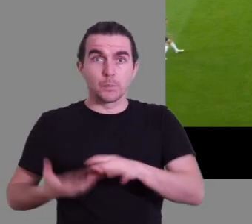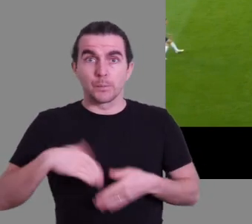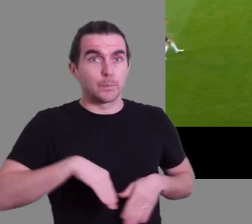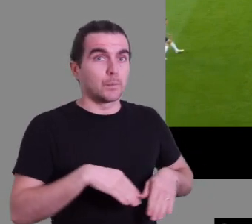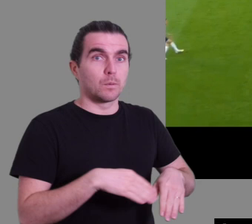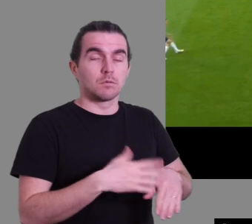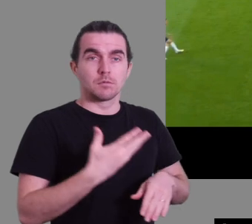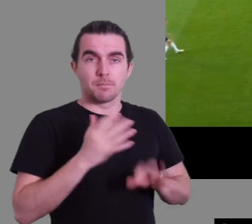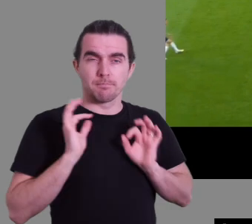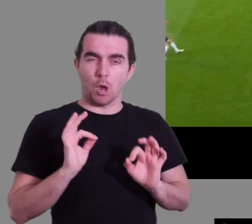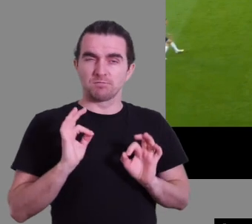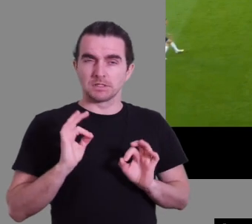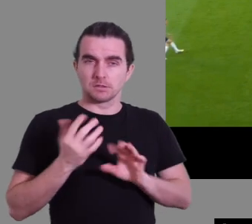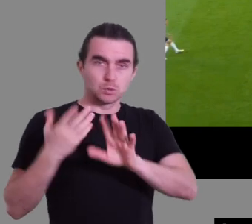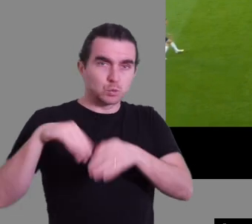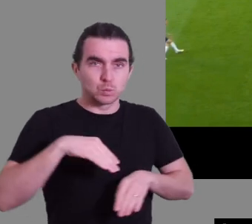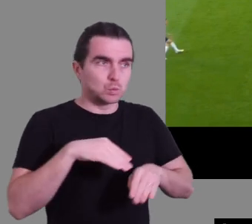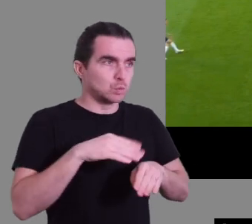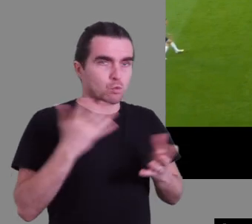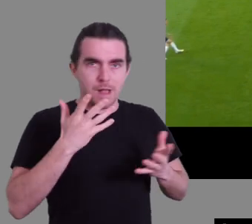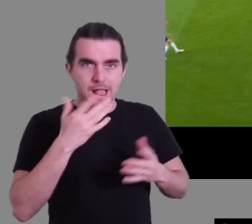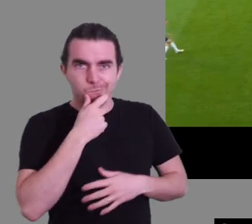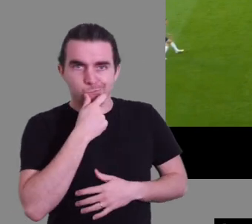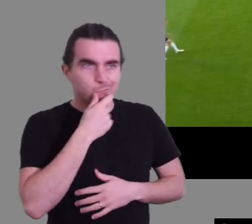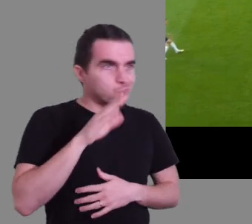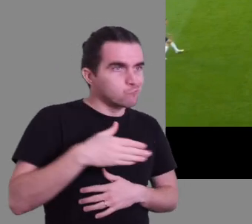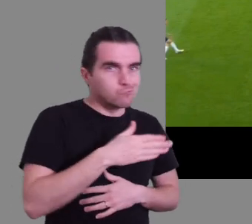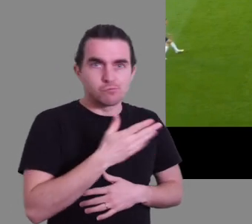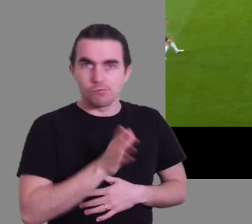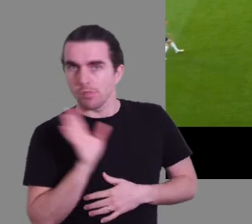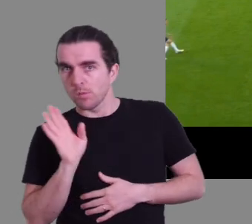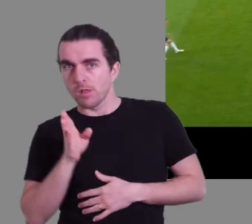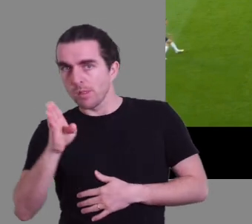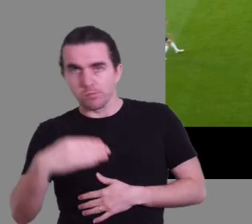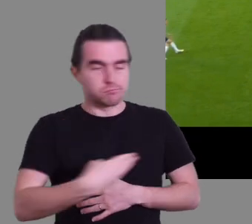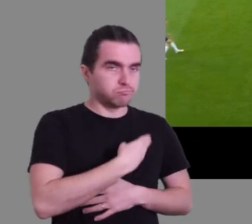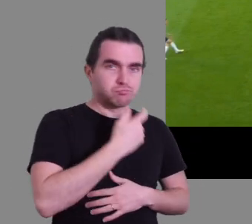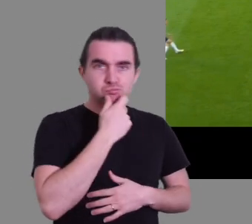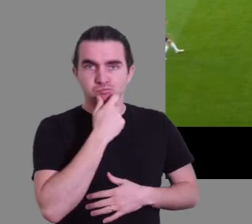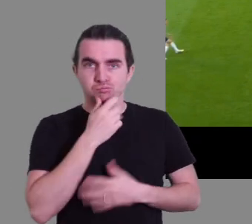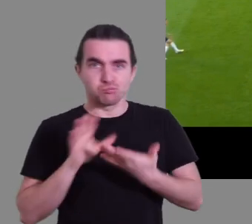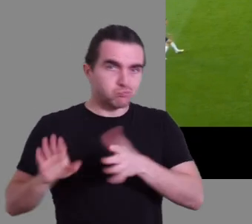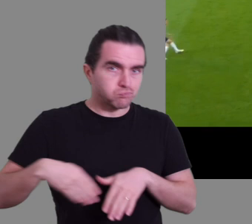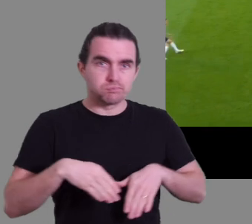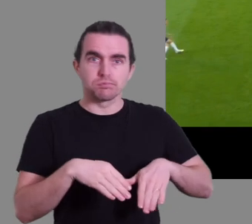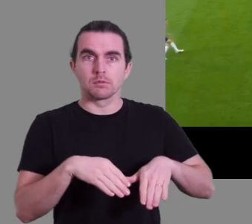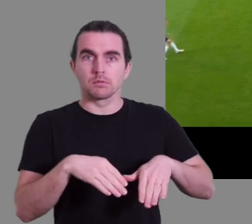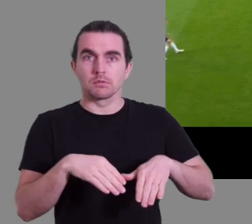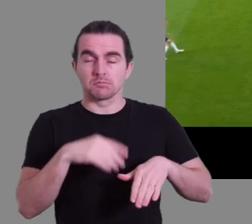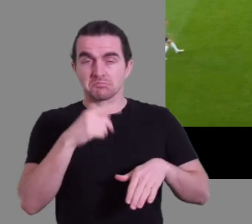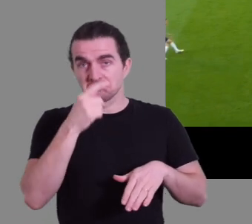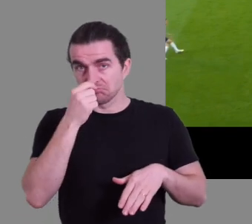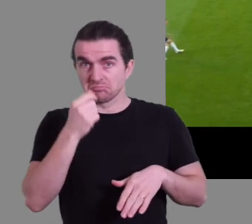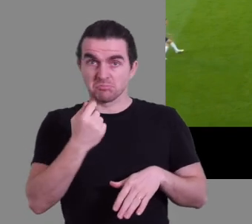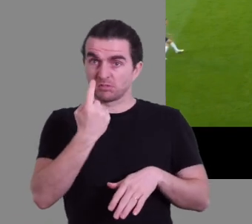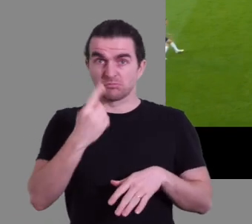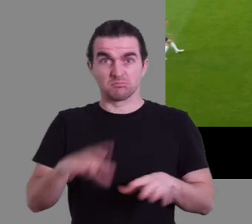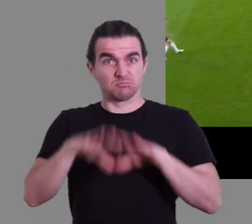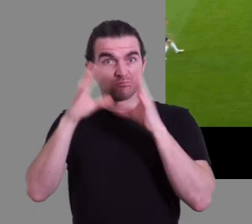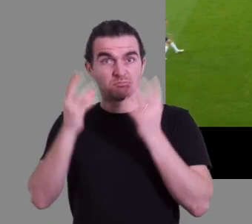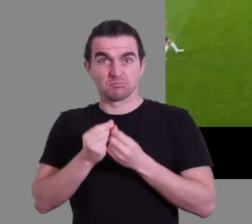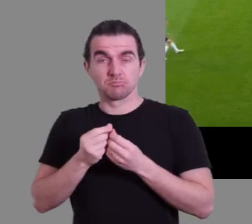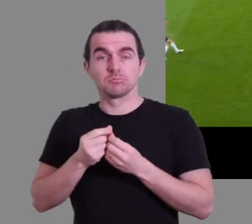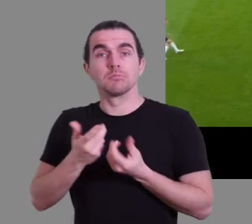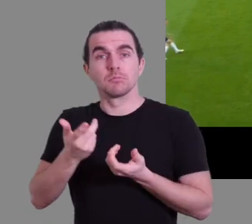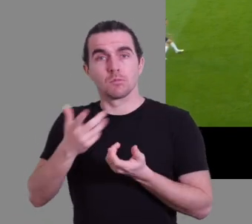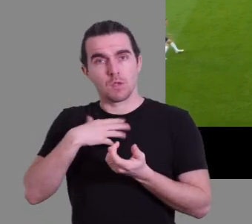the pass, the accuracy, the direction, the weight of the pass, and the timing all come into it. And I just put that as one whole